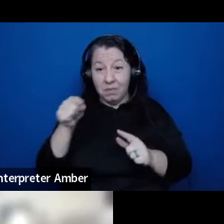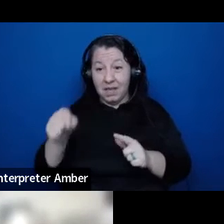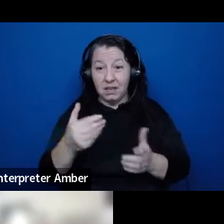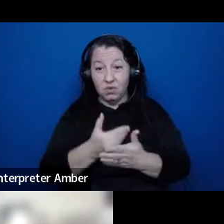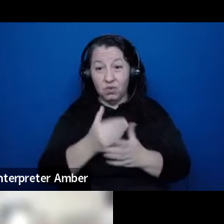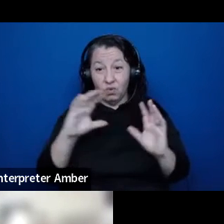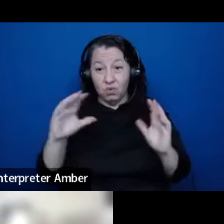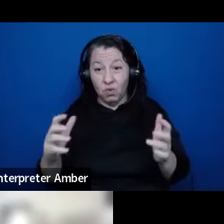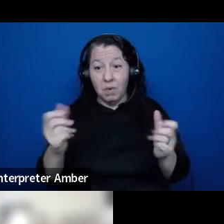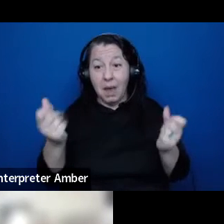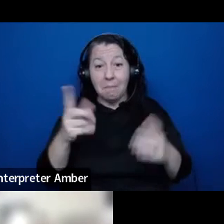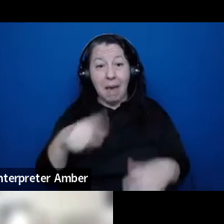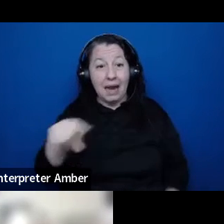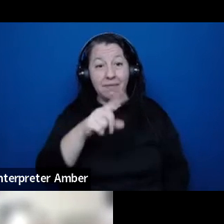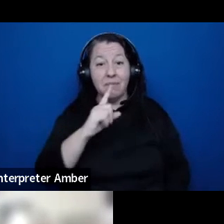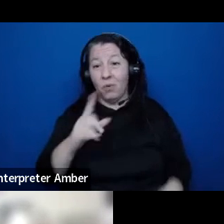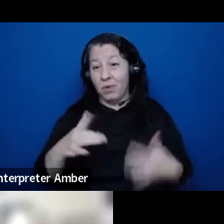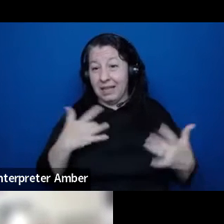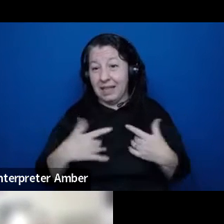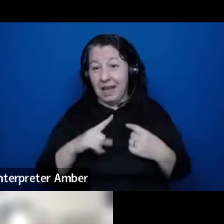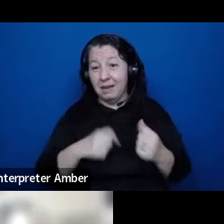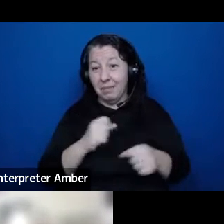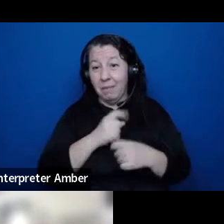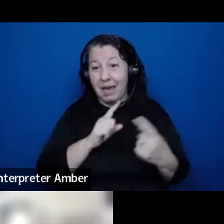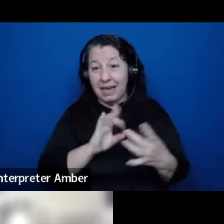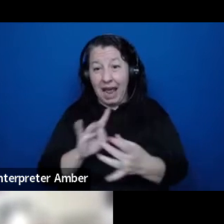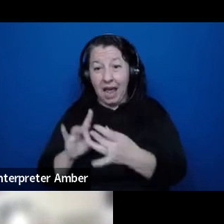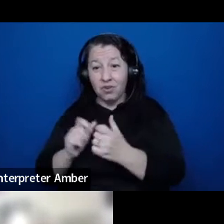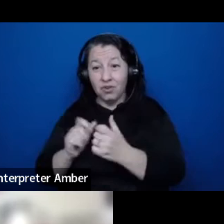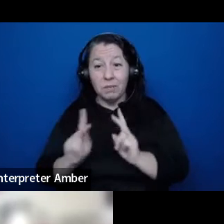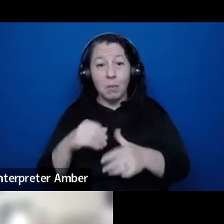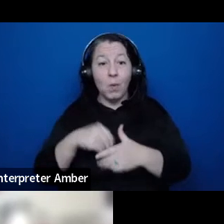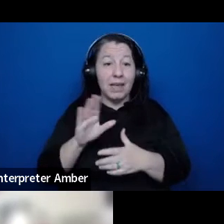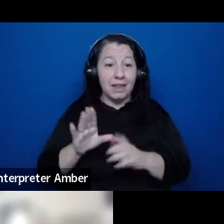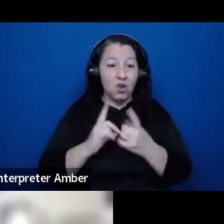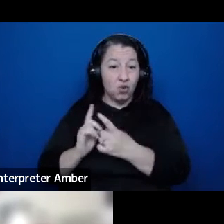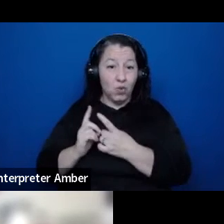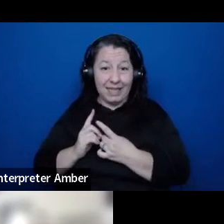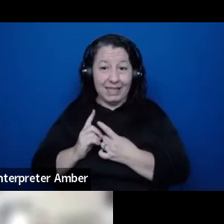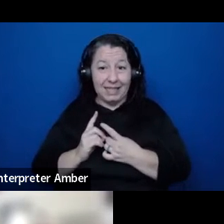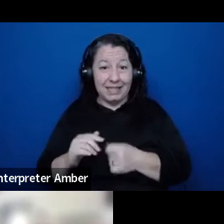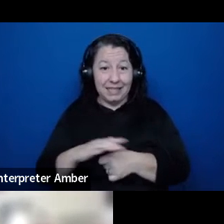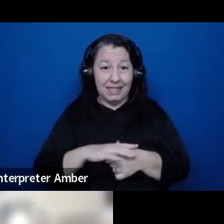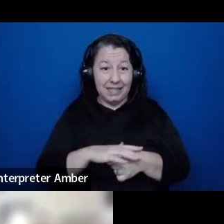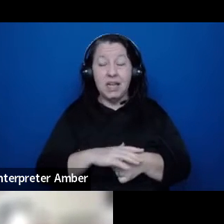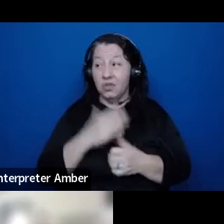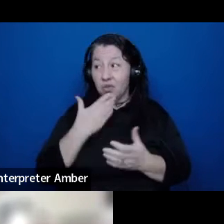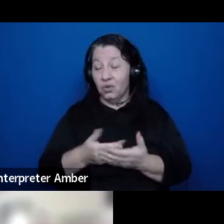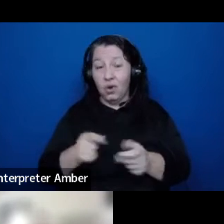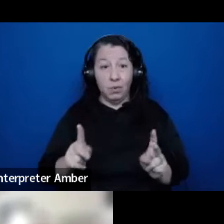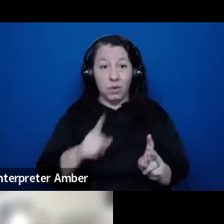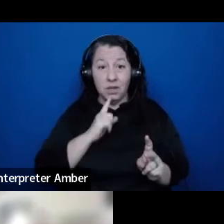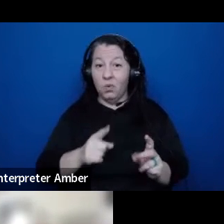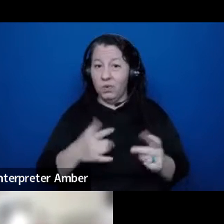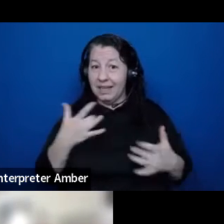them are really excited about making connections with people in their district. So I think that's a really good opportunity. They're really excited